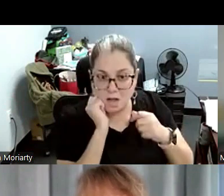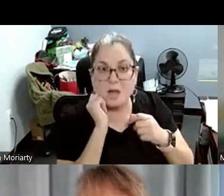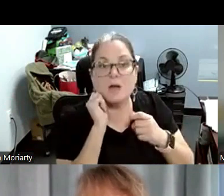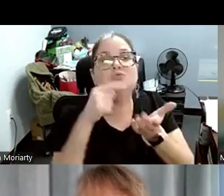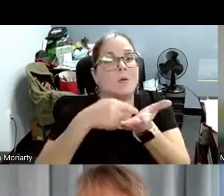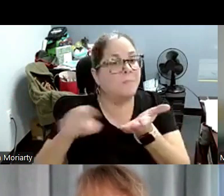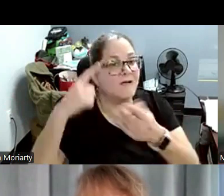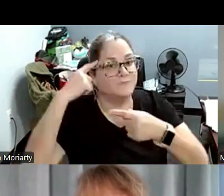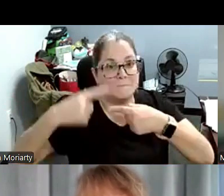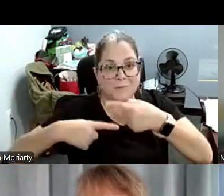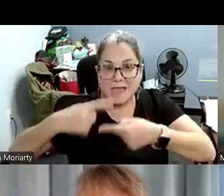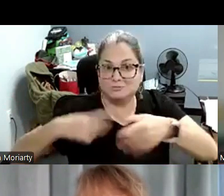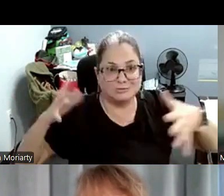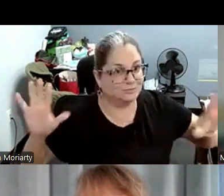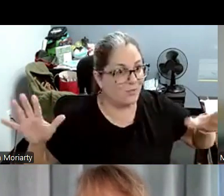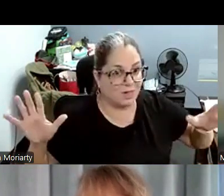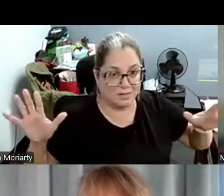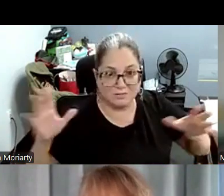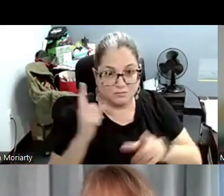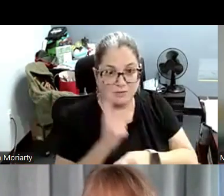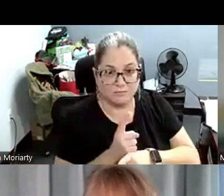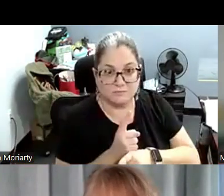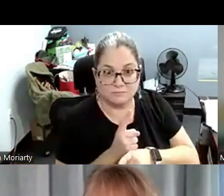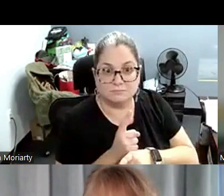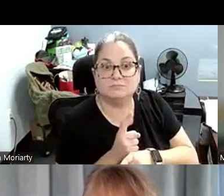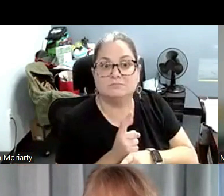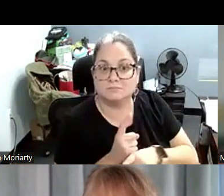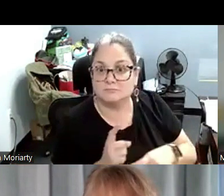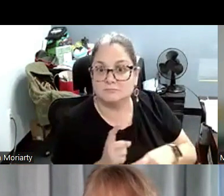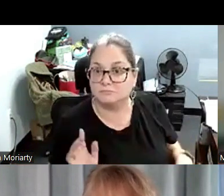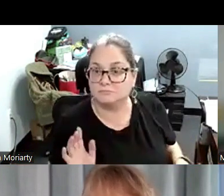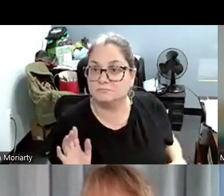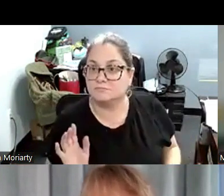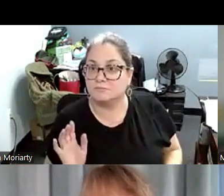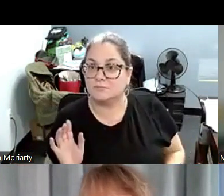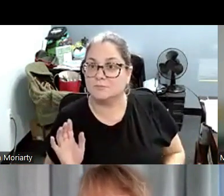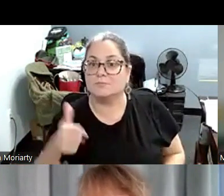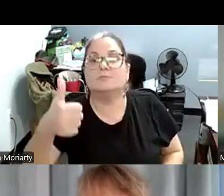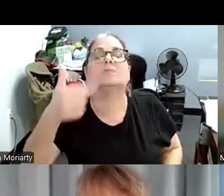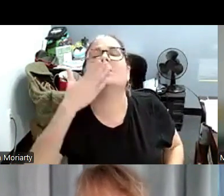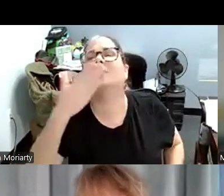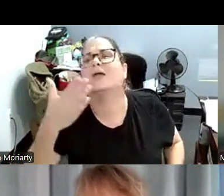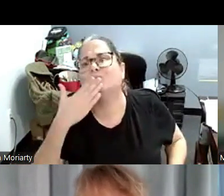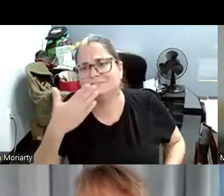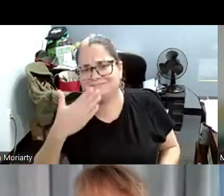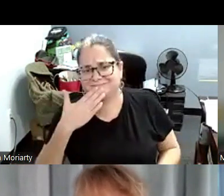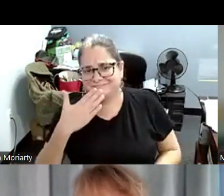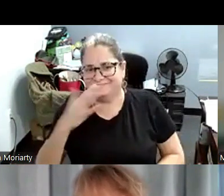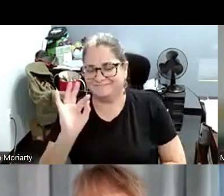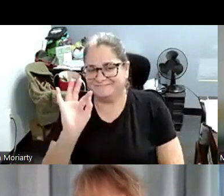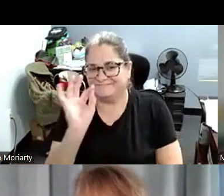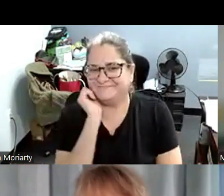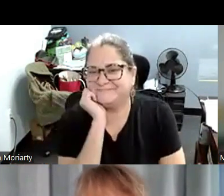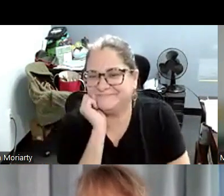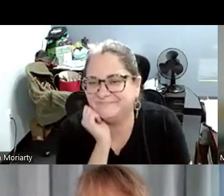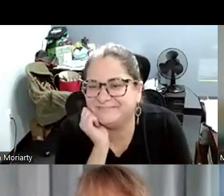I understand. And then the mileage is all that's paid for, right? Correct. Awesome. Great. Thank you so